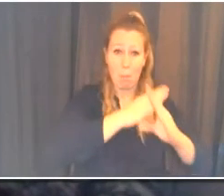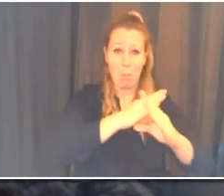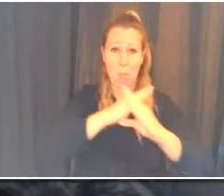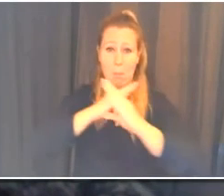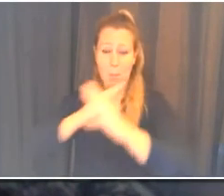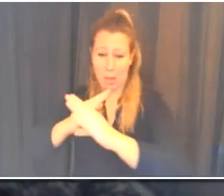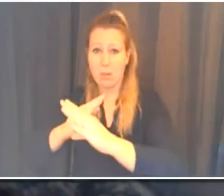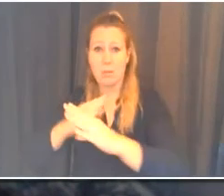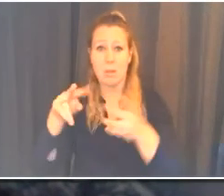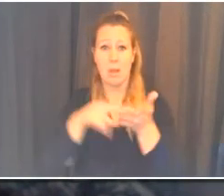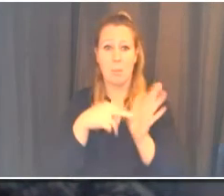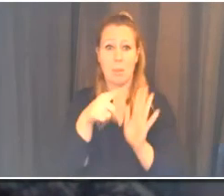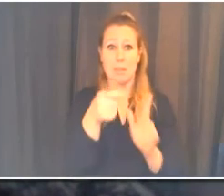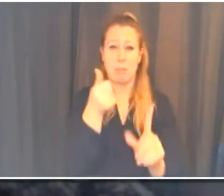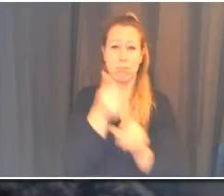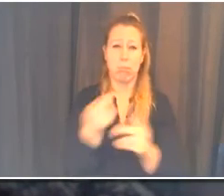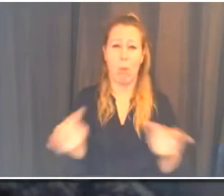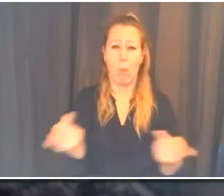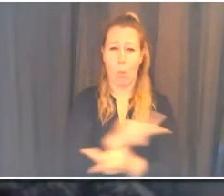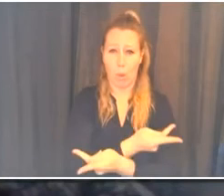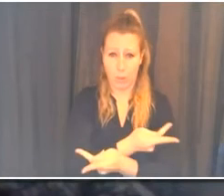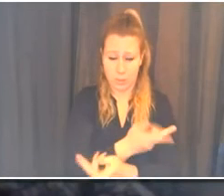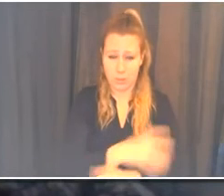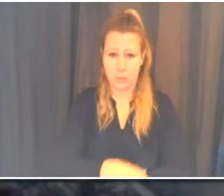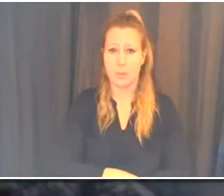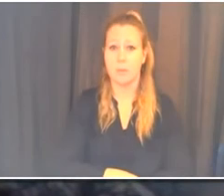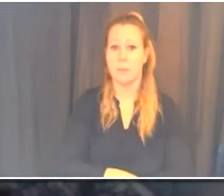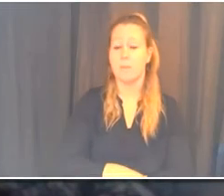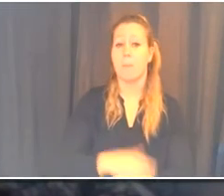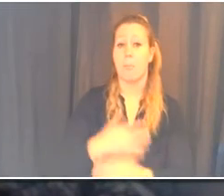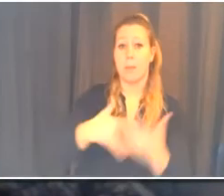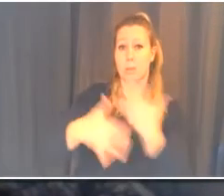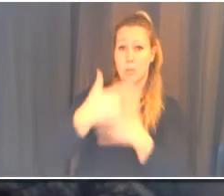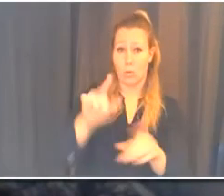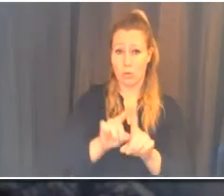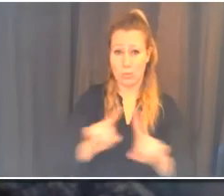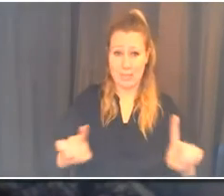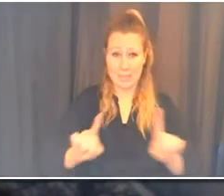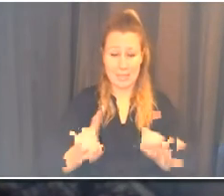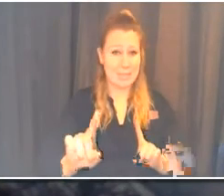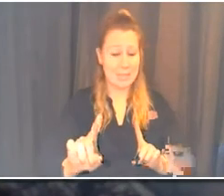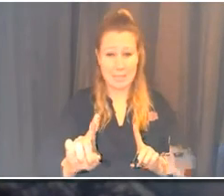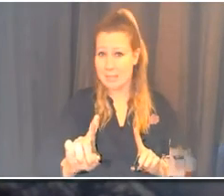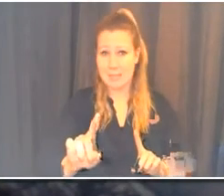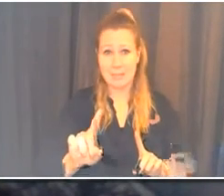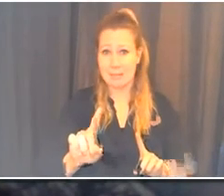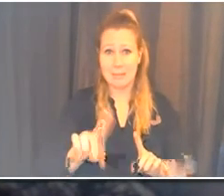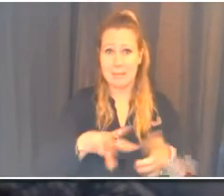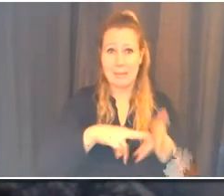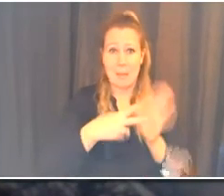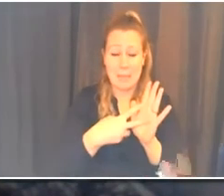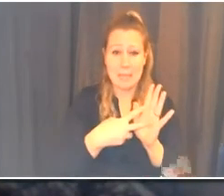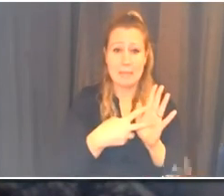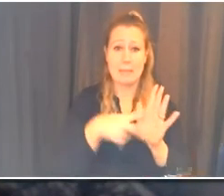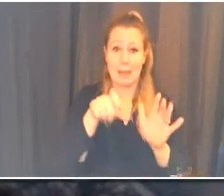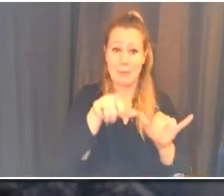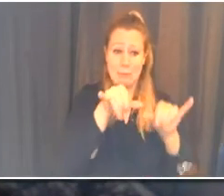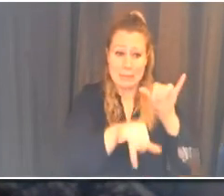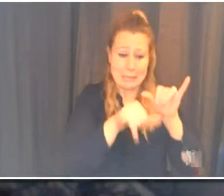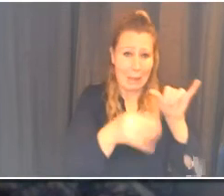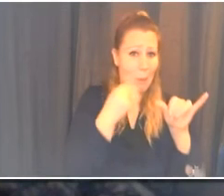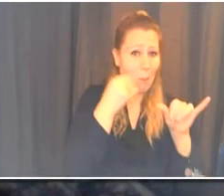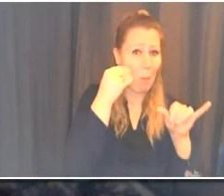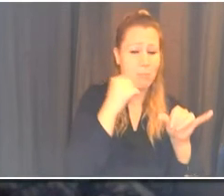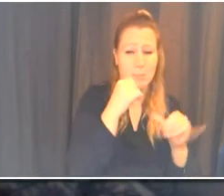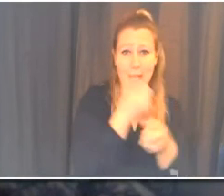victims I would like to share with you a story of one of our clients who we will call Maria um this name and other identifying information has been changed